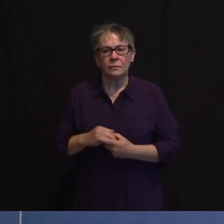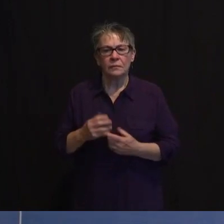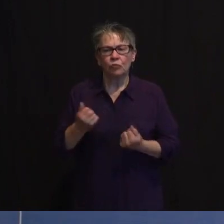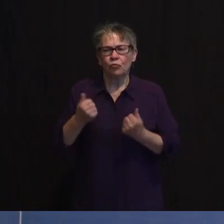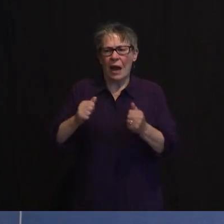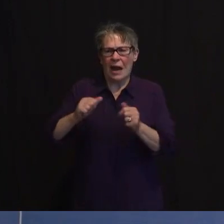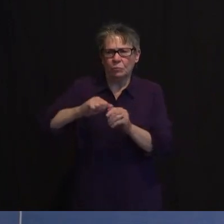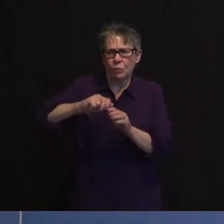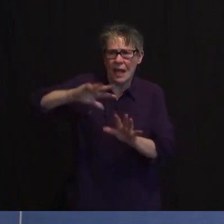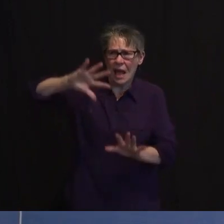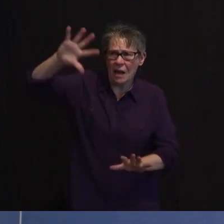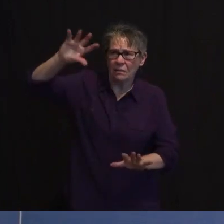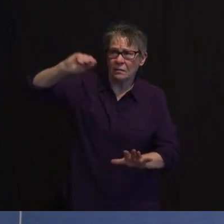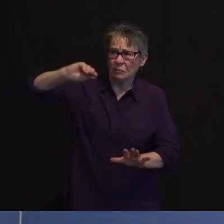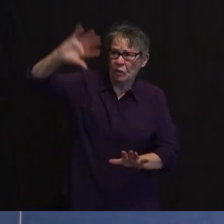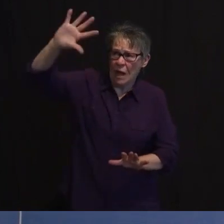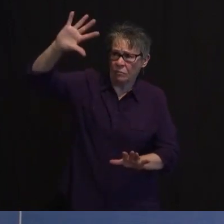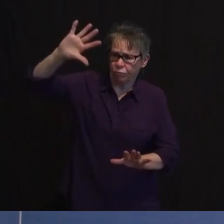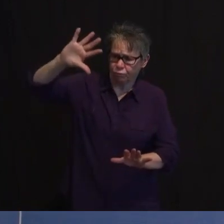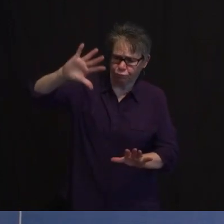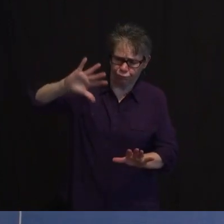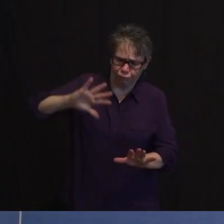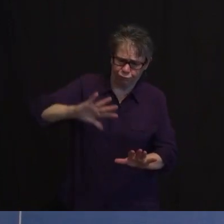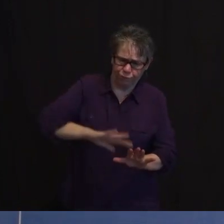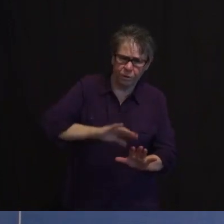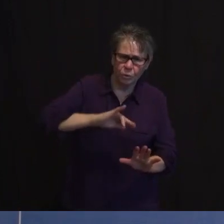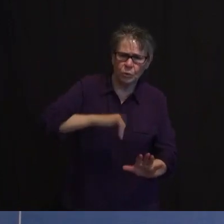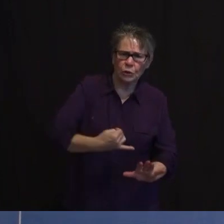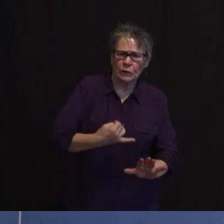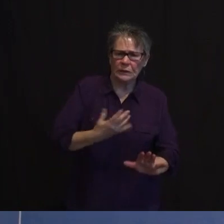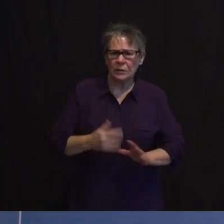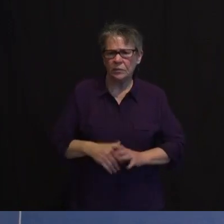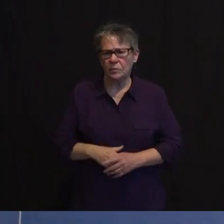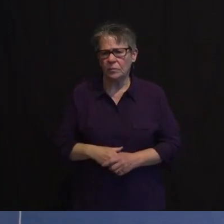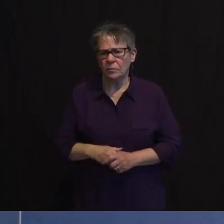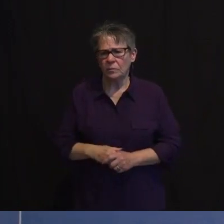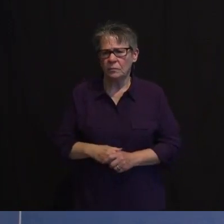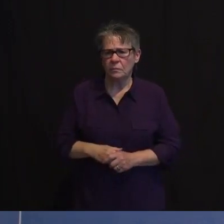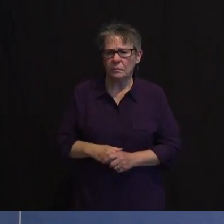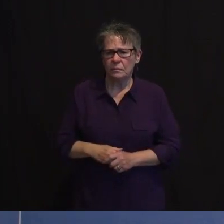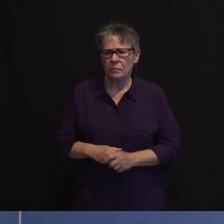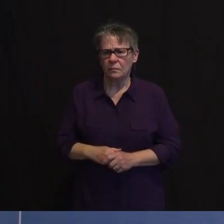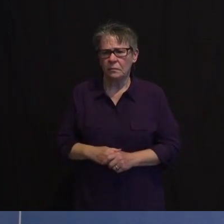approach, no institution should have to resort to limiting access